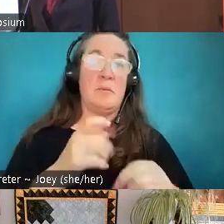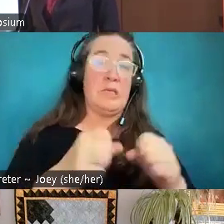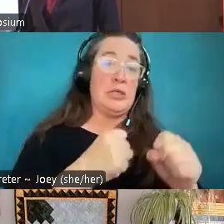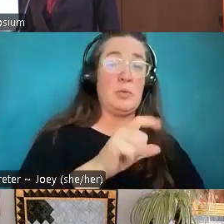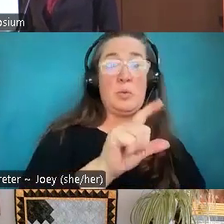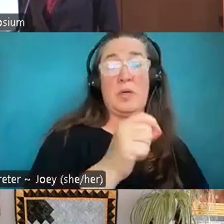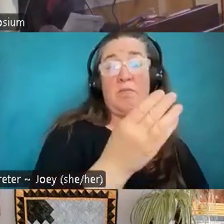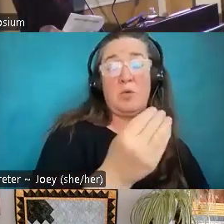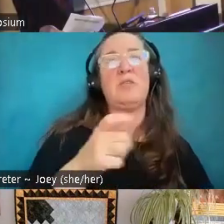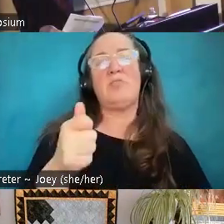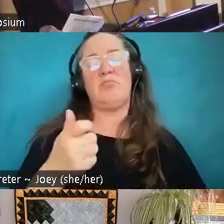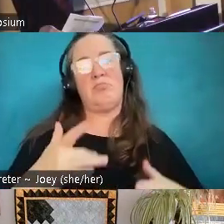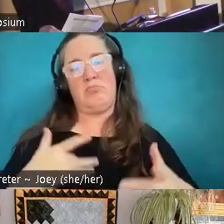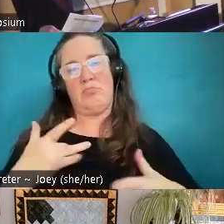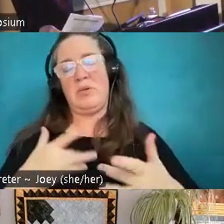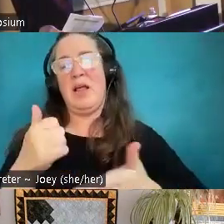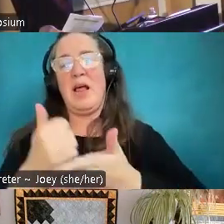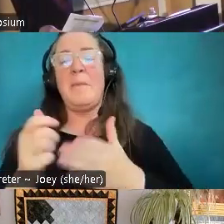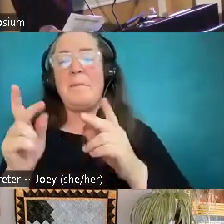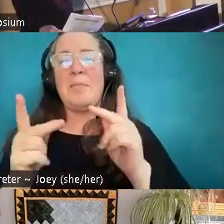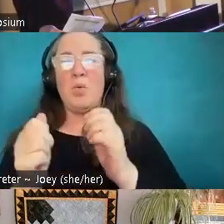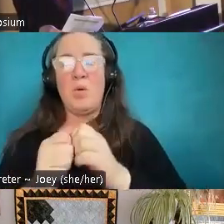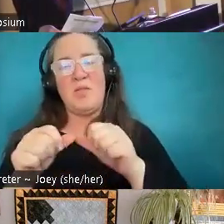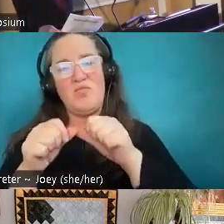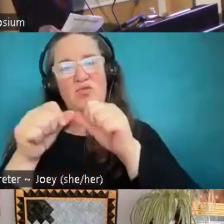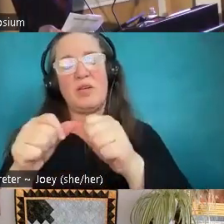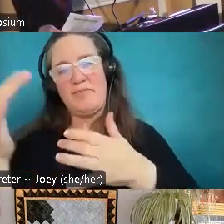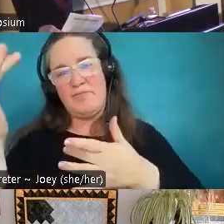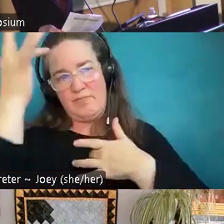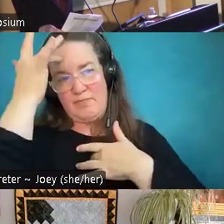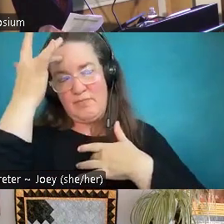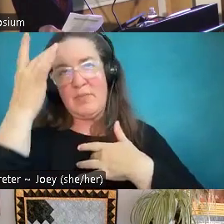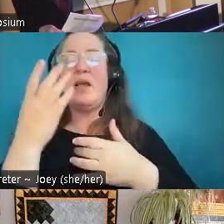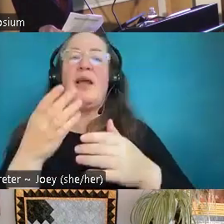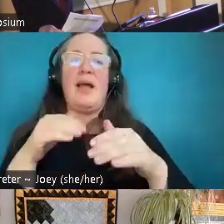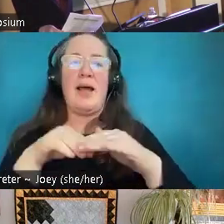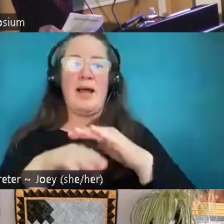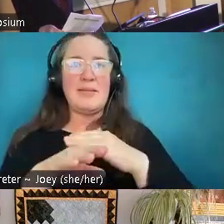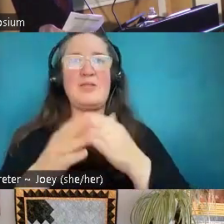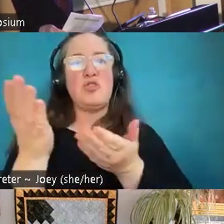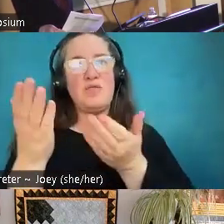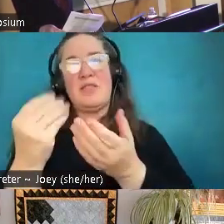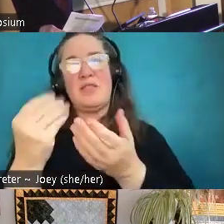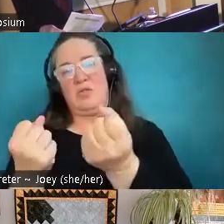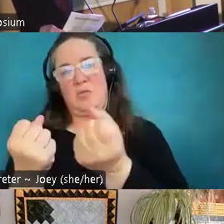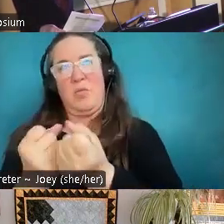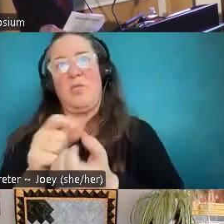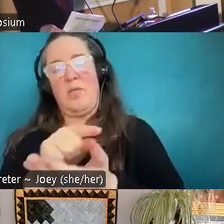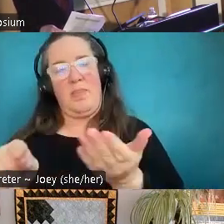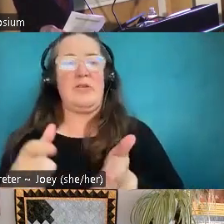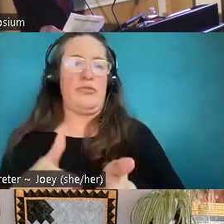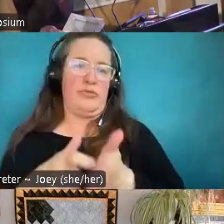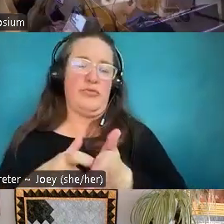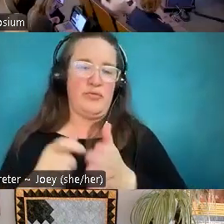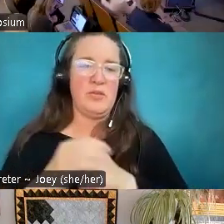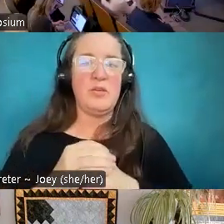chronically ill people understand their disability rights and access the services and support they deserve as a former care coordinator